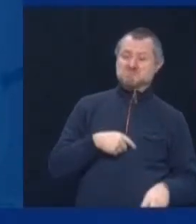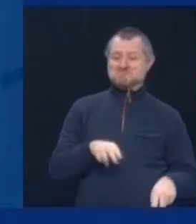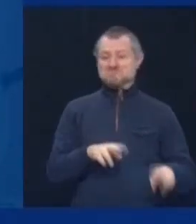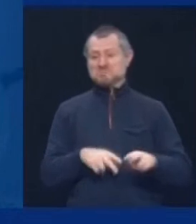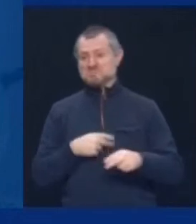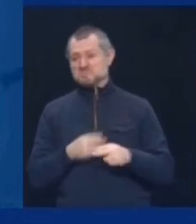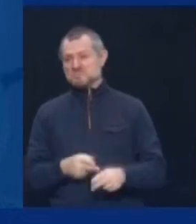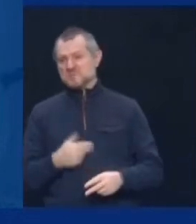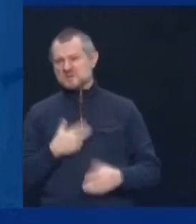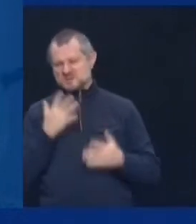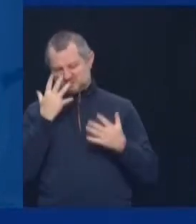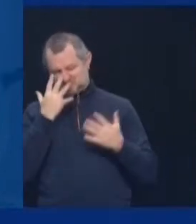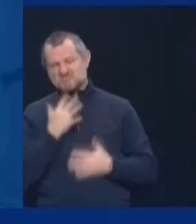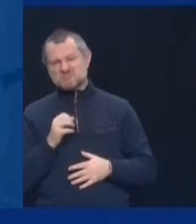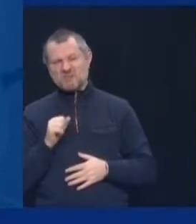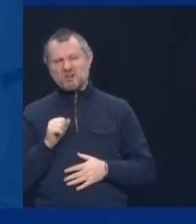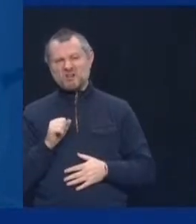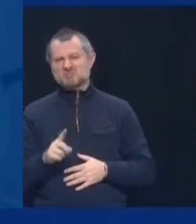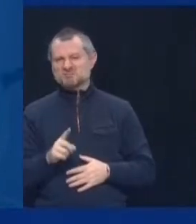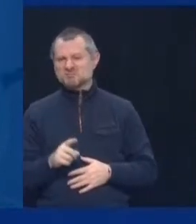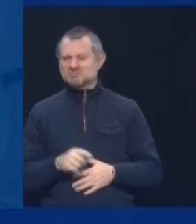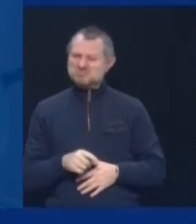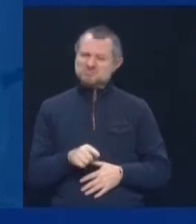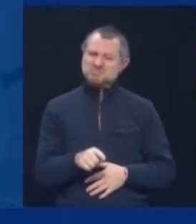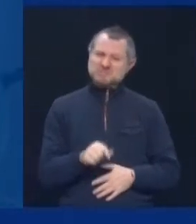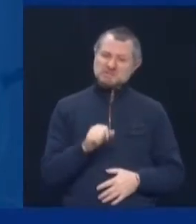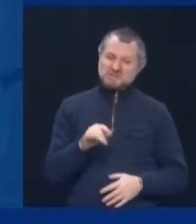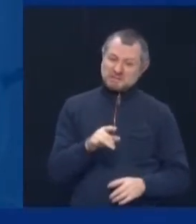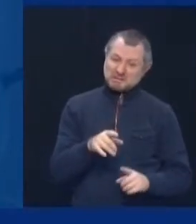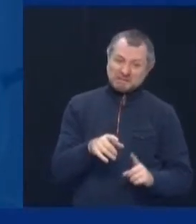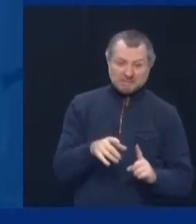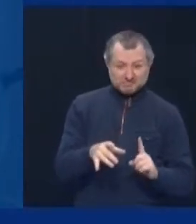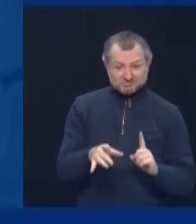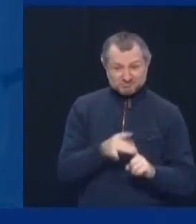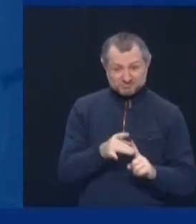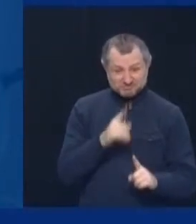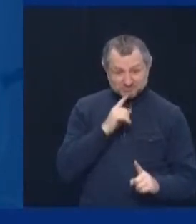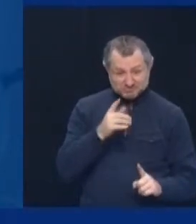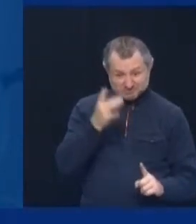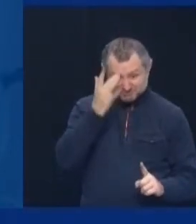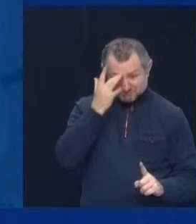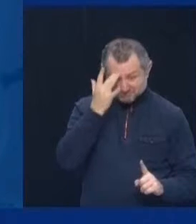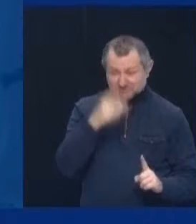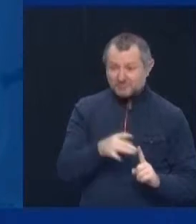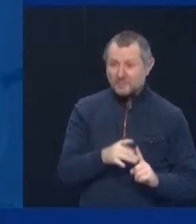Because when people get infected, they go into the hospital. And when they go into the hospital, they die.